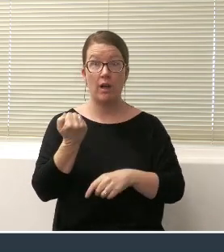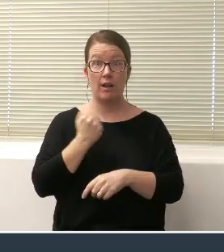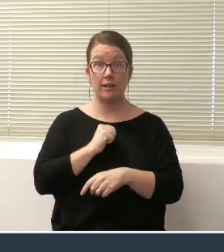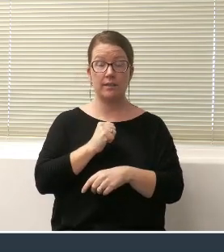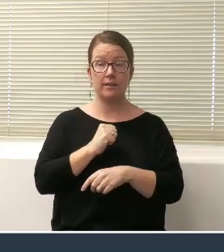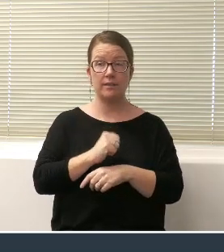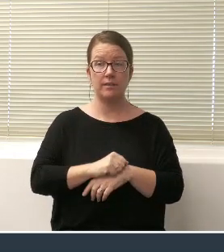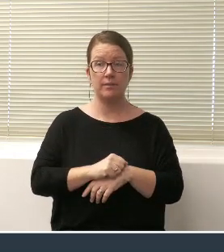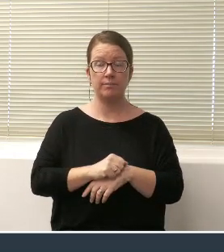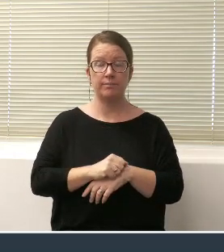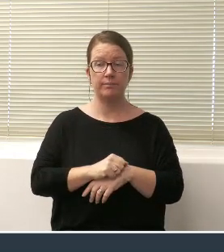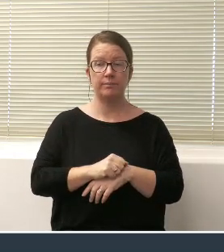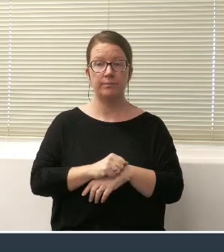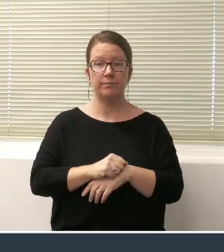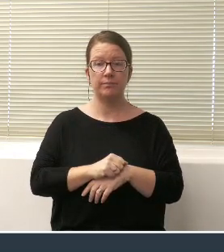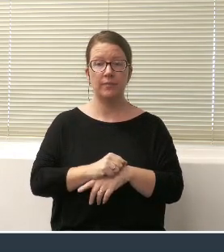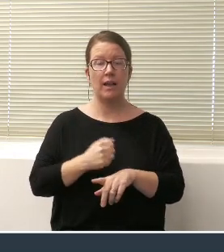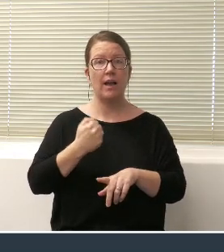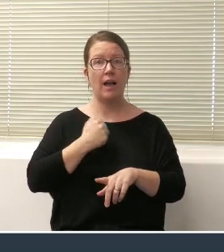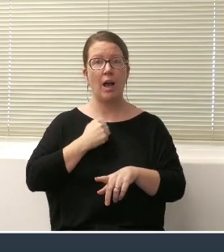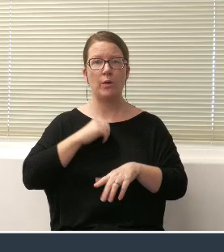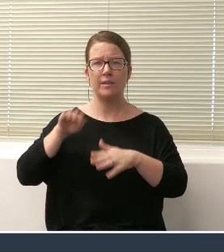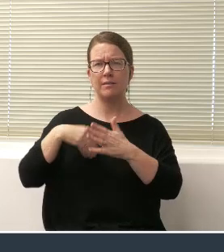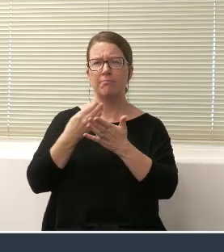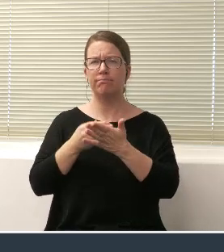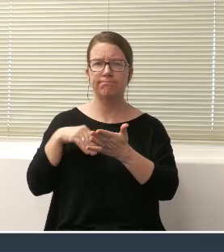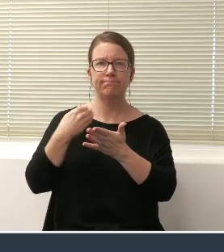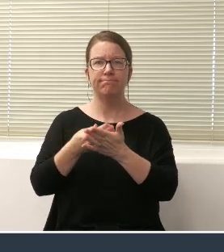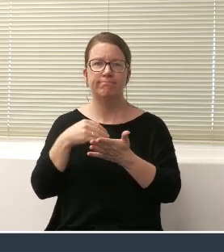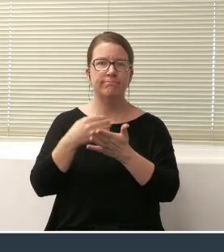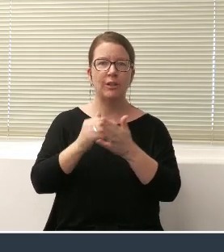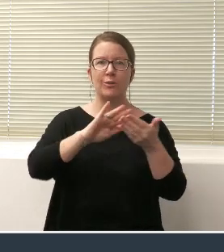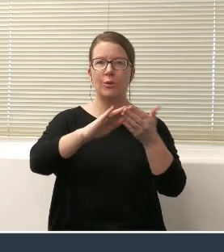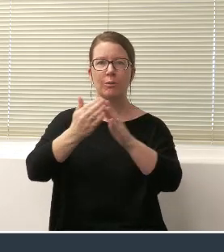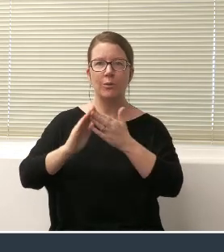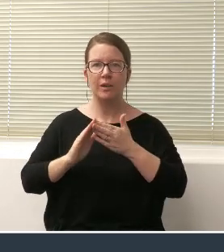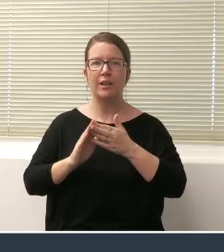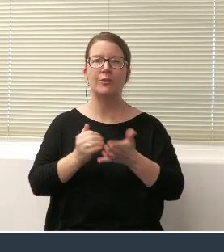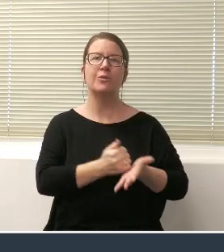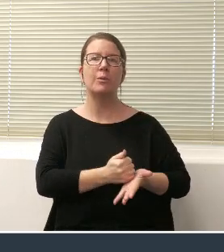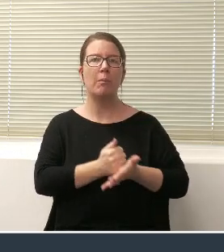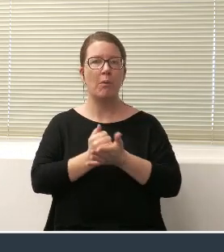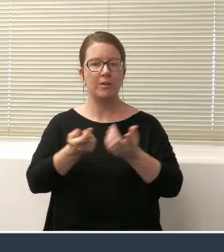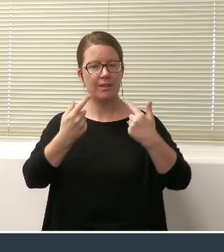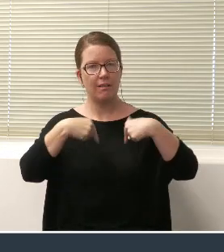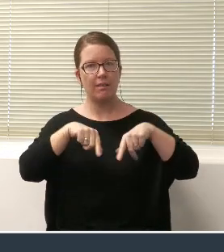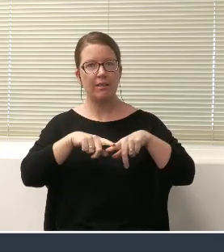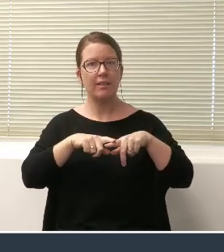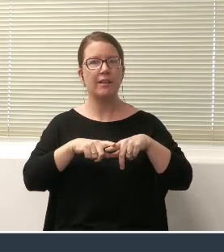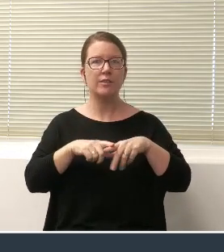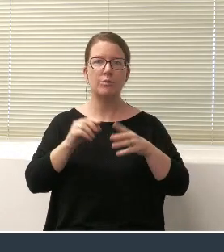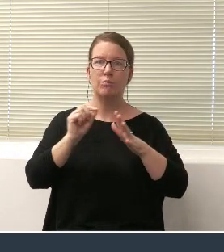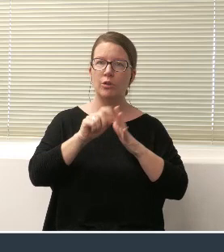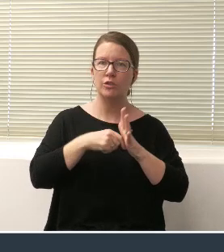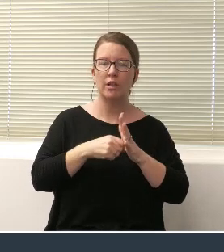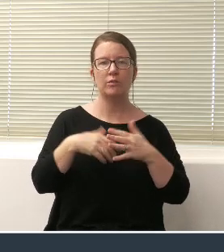that the, our submitters and our community supports this, this endeavour, it's